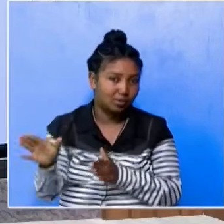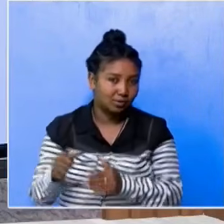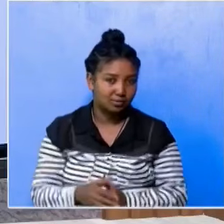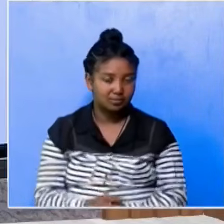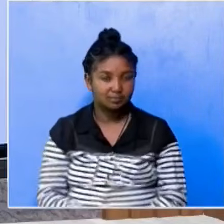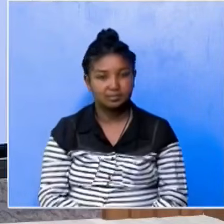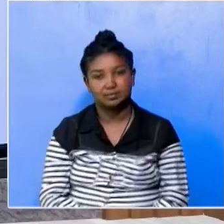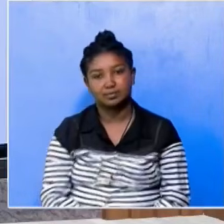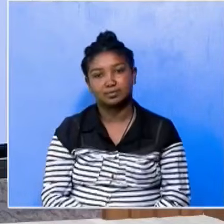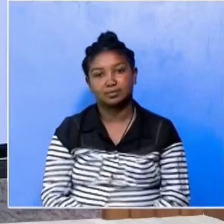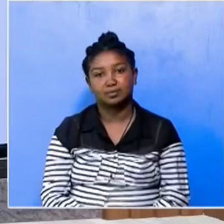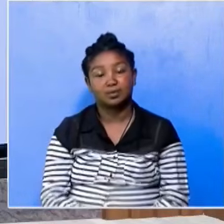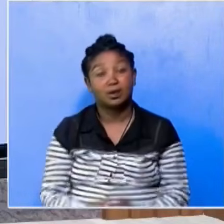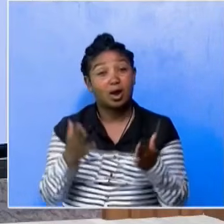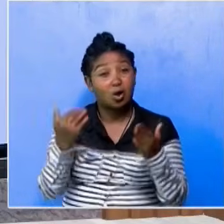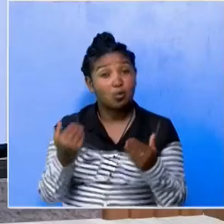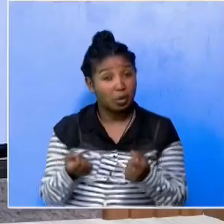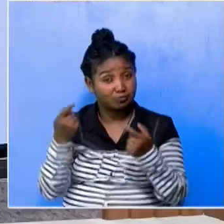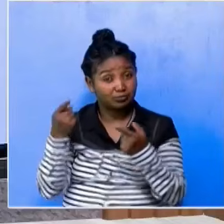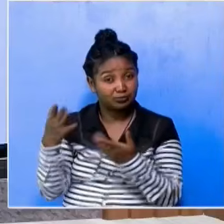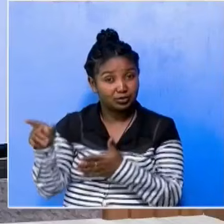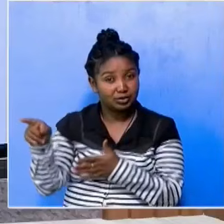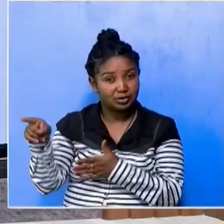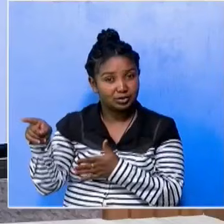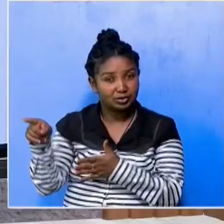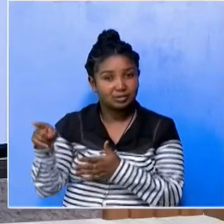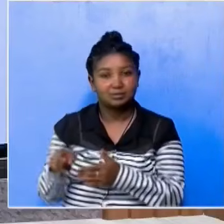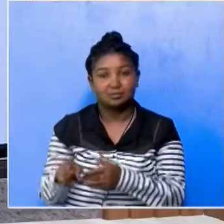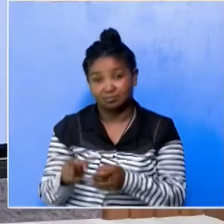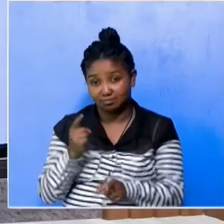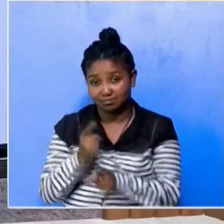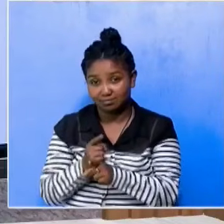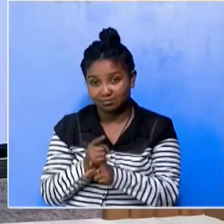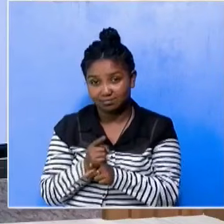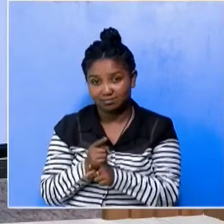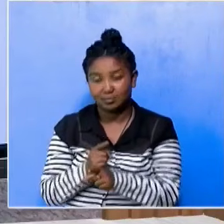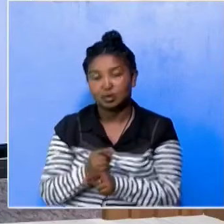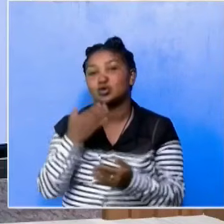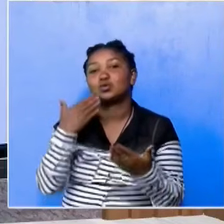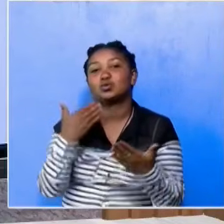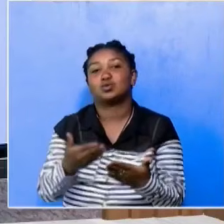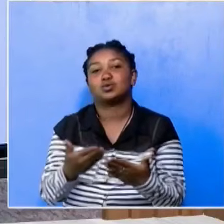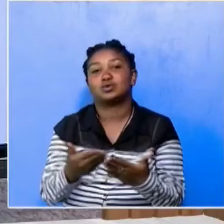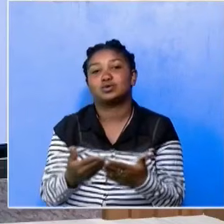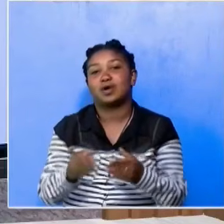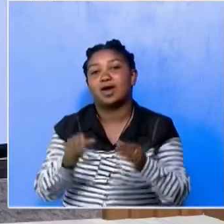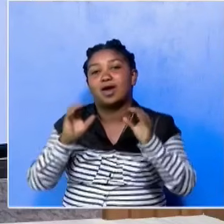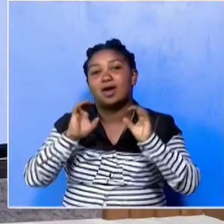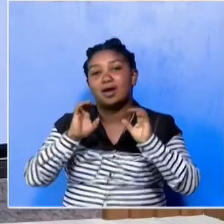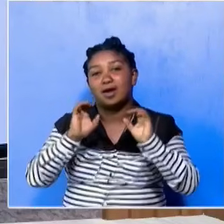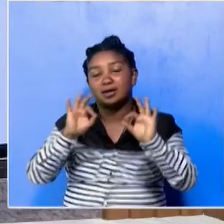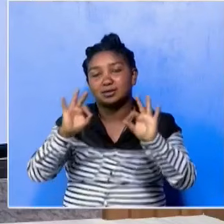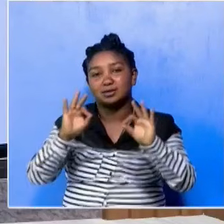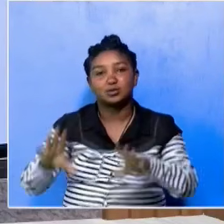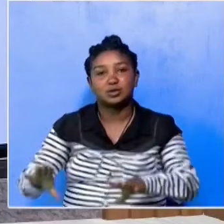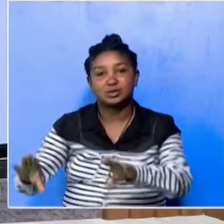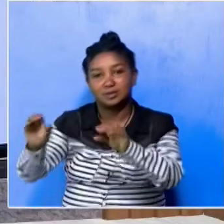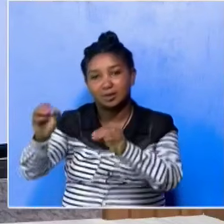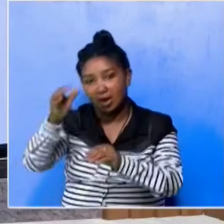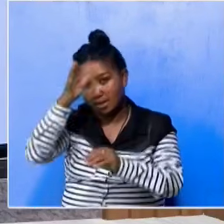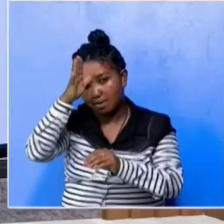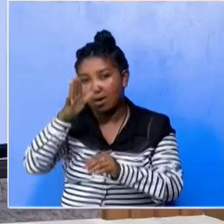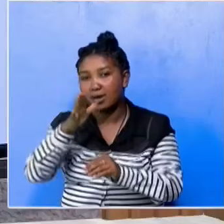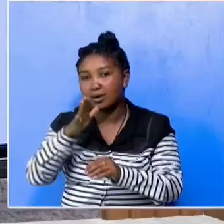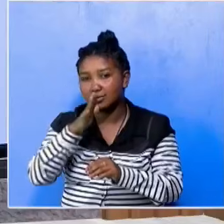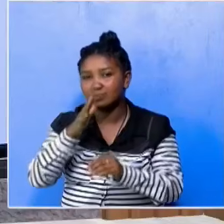uncountable. I hope you did like this, isn't it? Good, excellent. Students, parents, thank